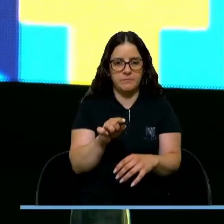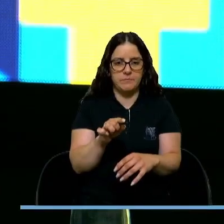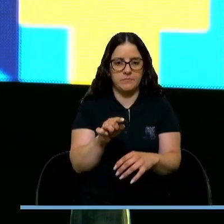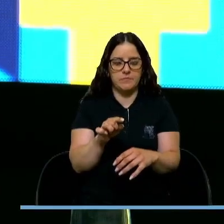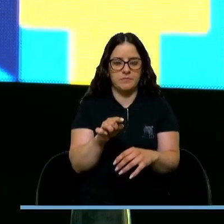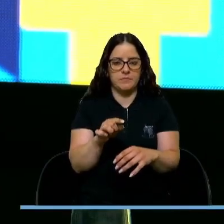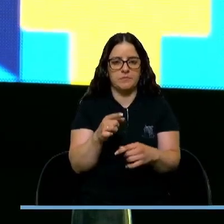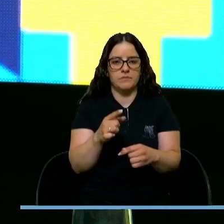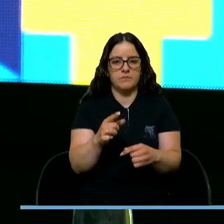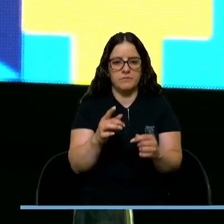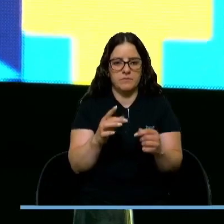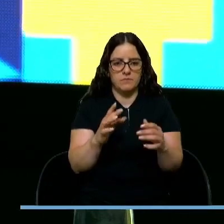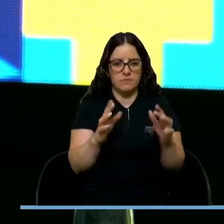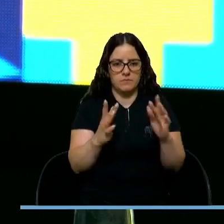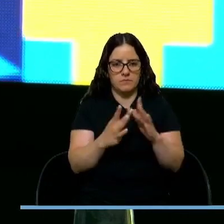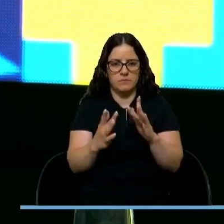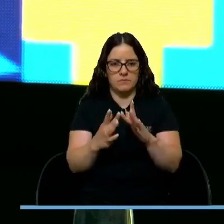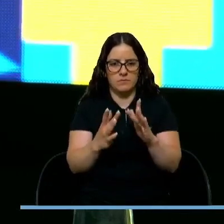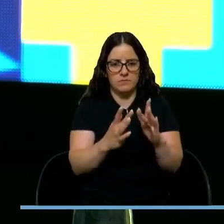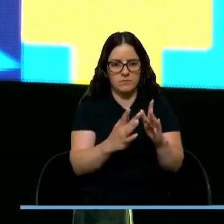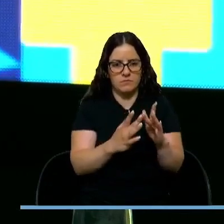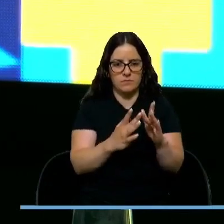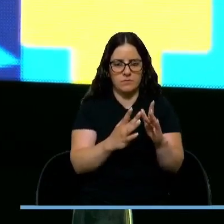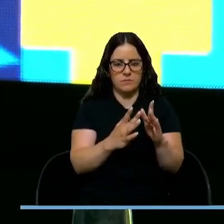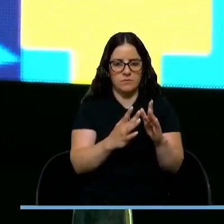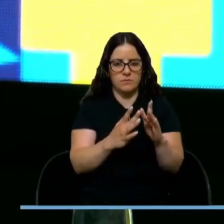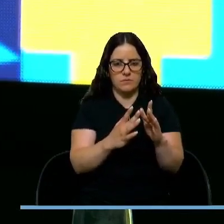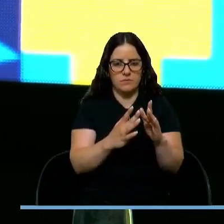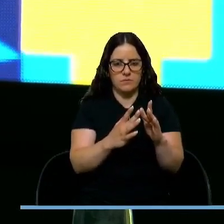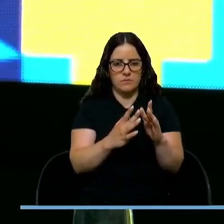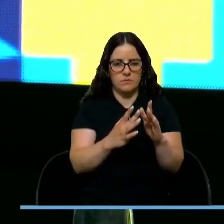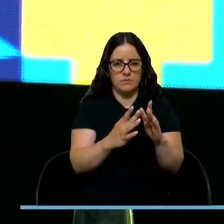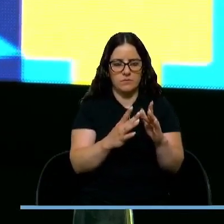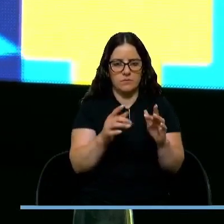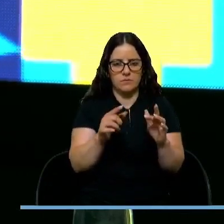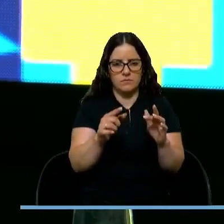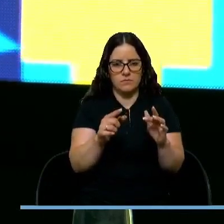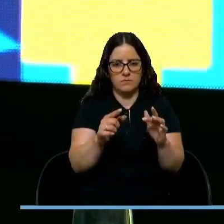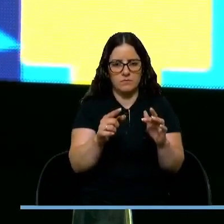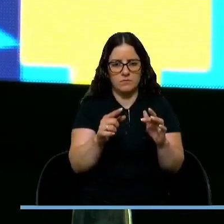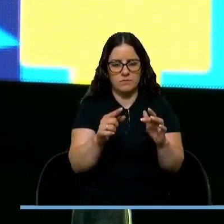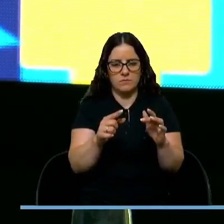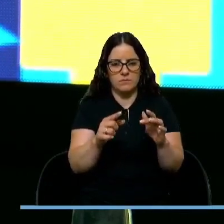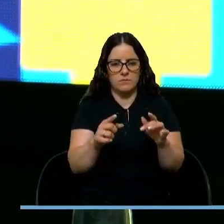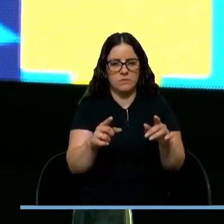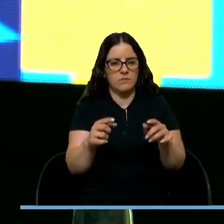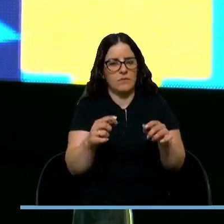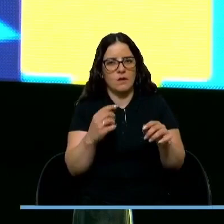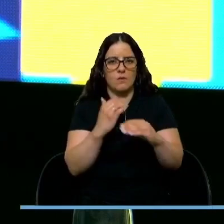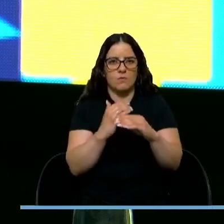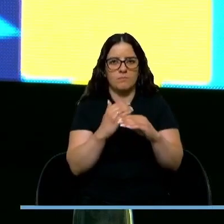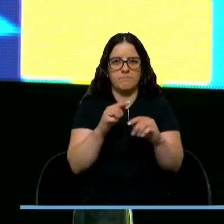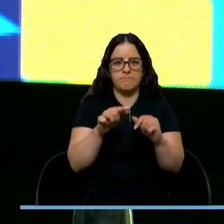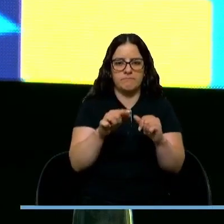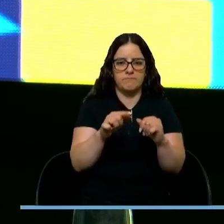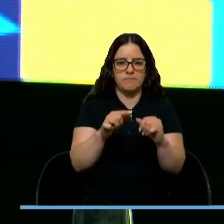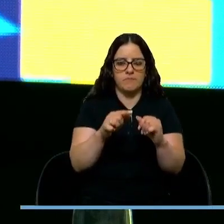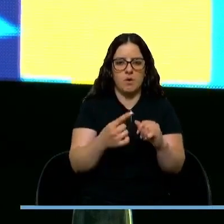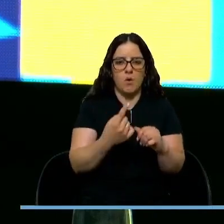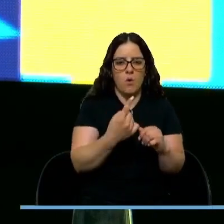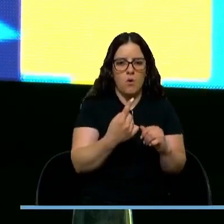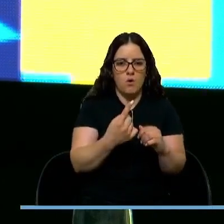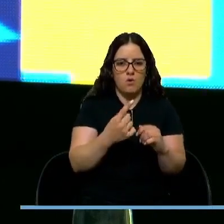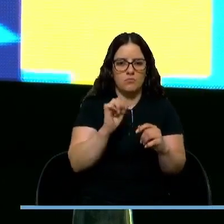cases, that can run up to 20-25%. That means this is equivalent to remove one out of seven cars